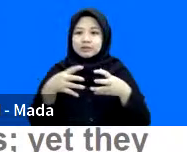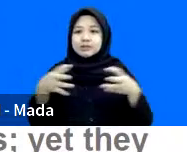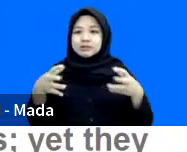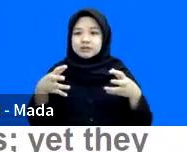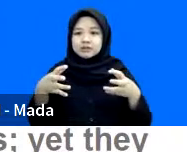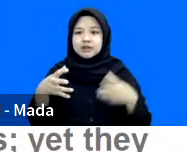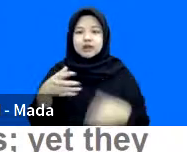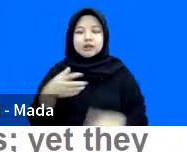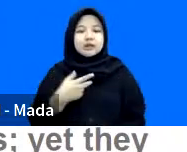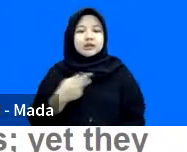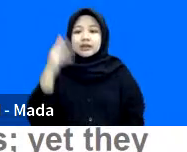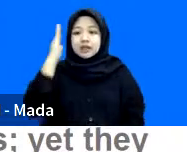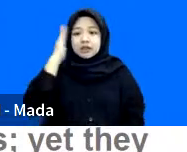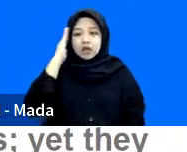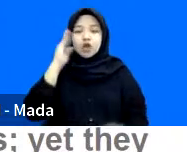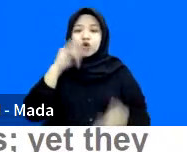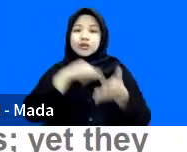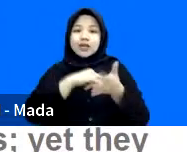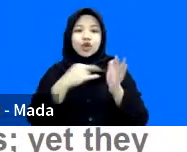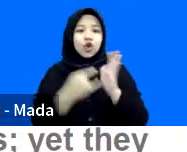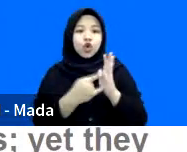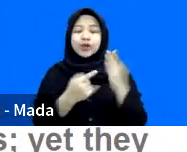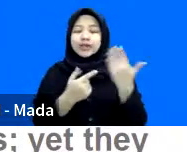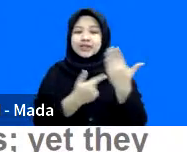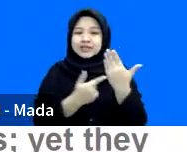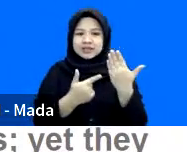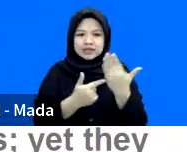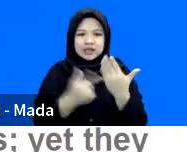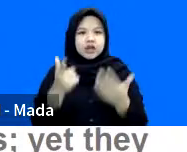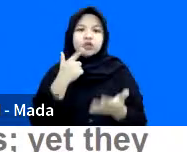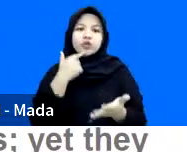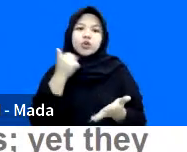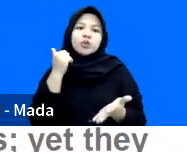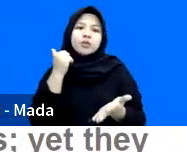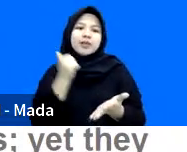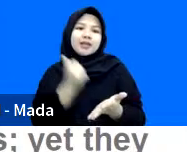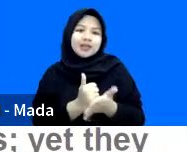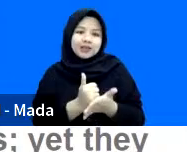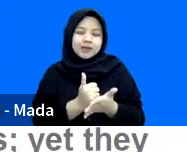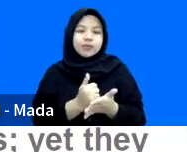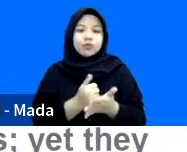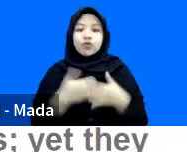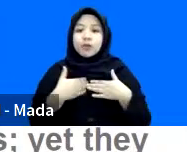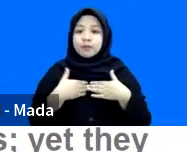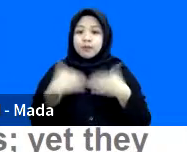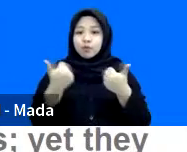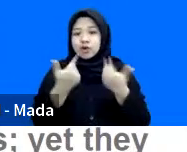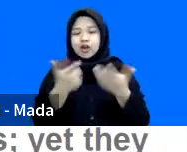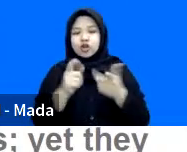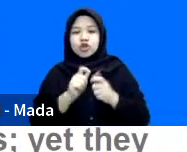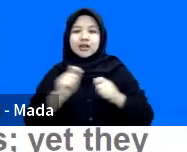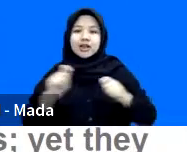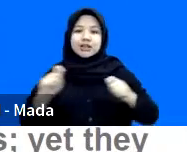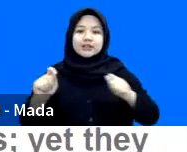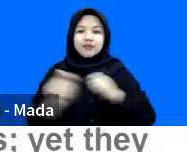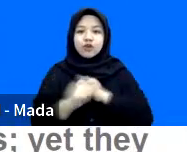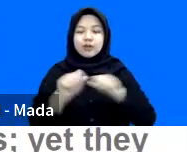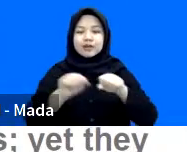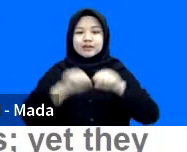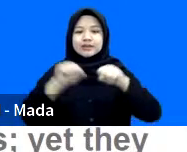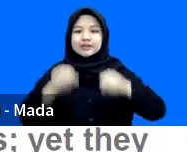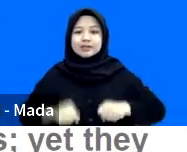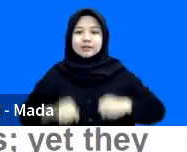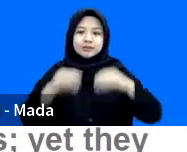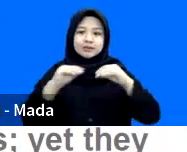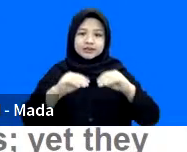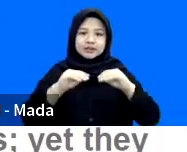that digital technology is critical for learning recovery and the transformation of education systems. Sorry, if you just